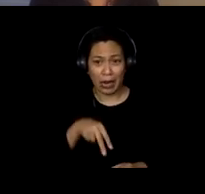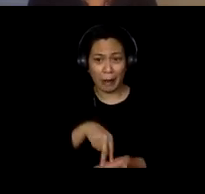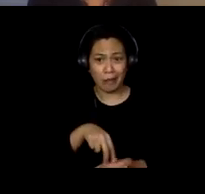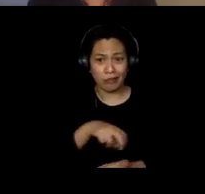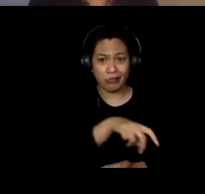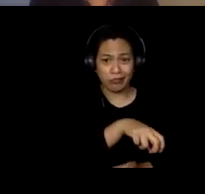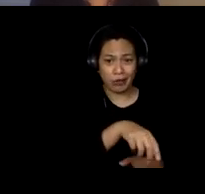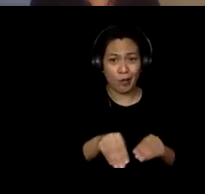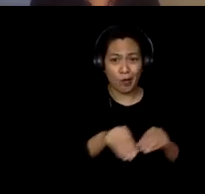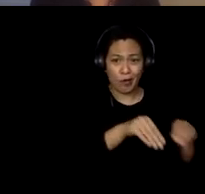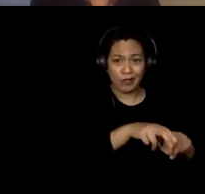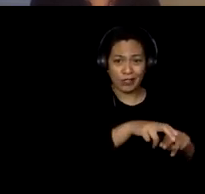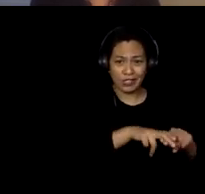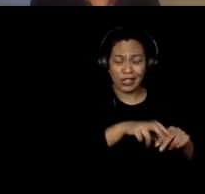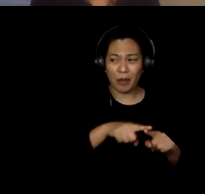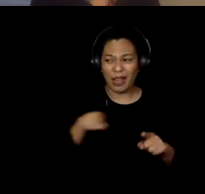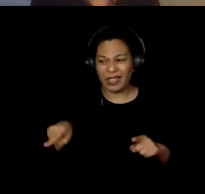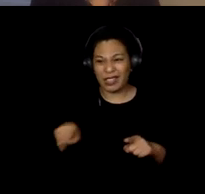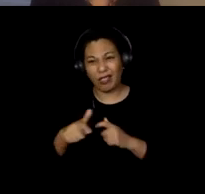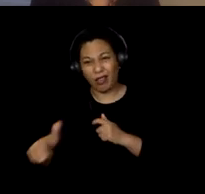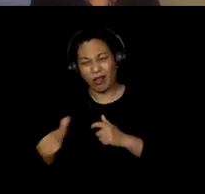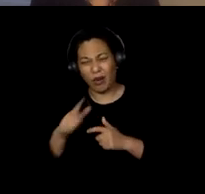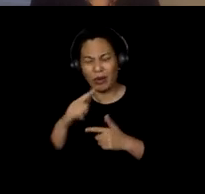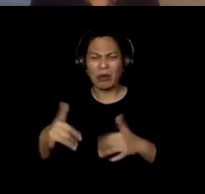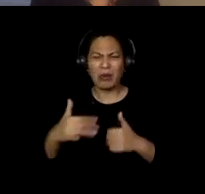his legs are long, and you'll have to ask him to move out of your